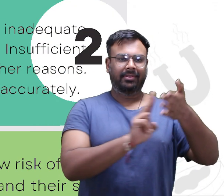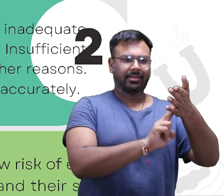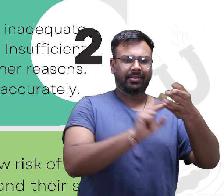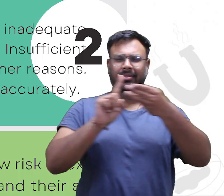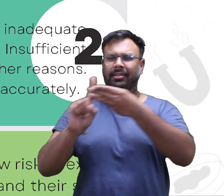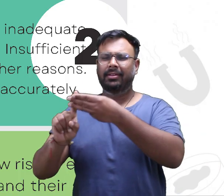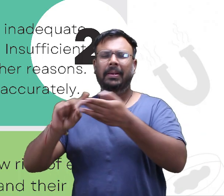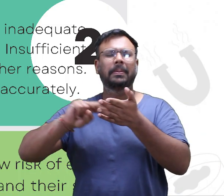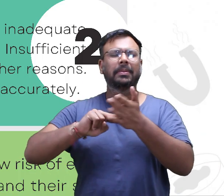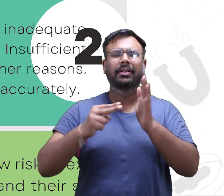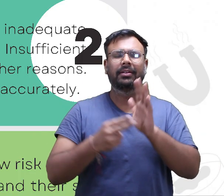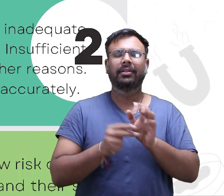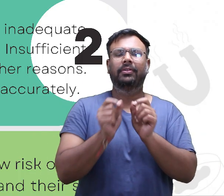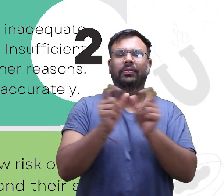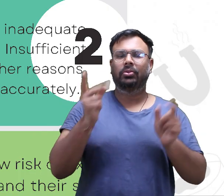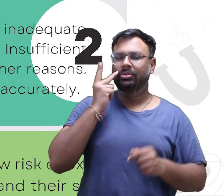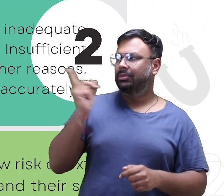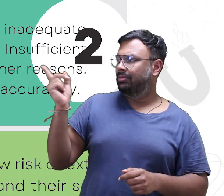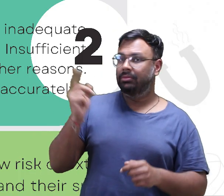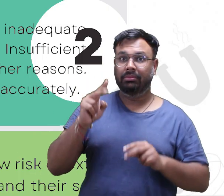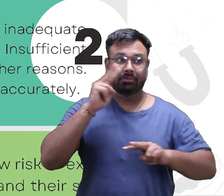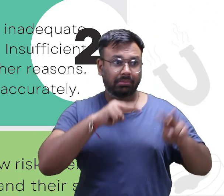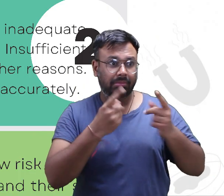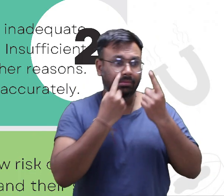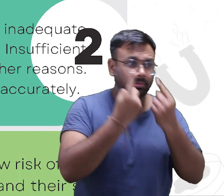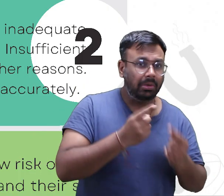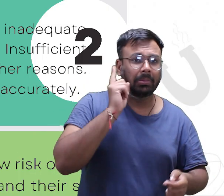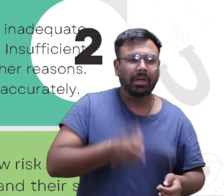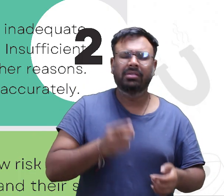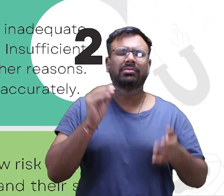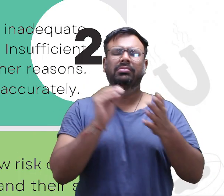First, not evaluated. NE.